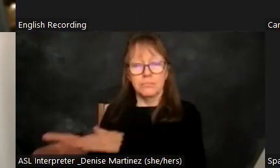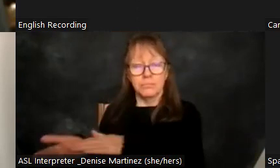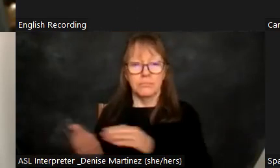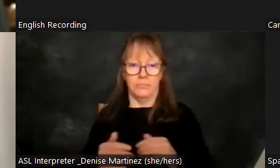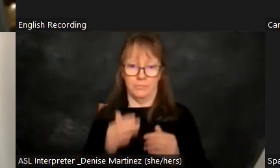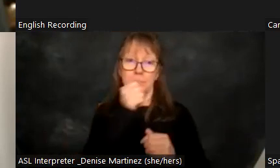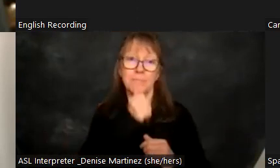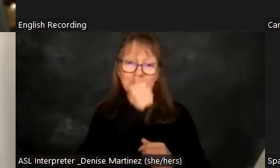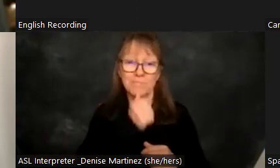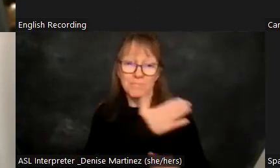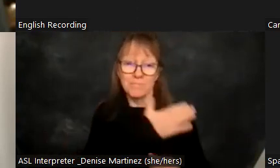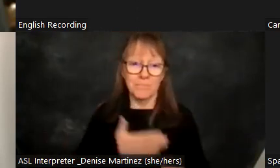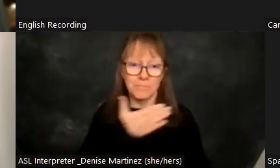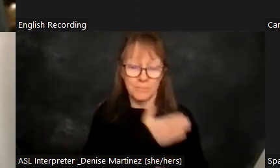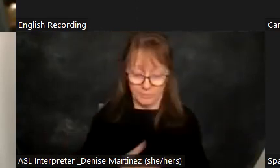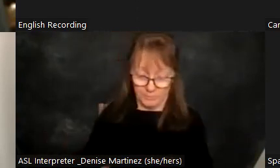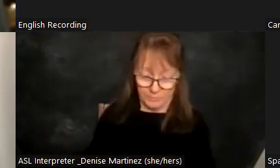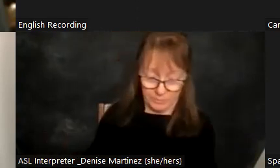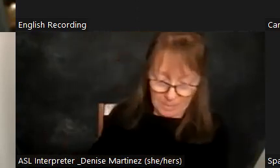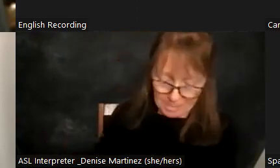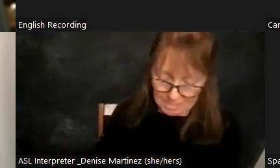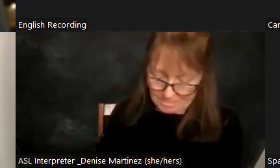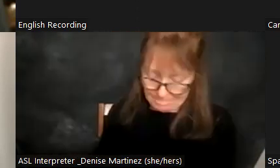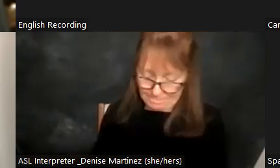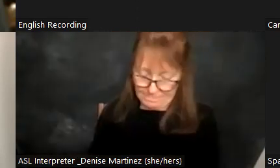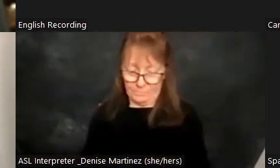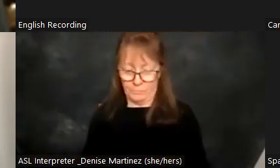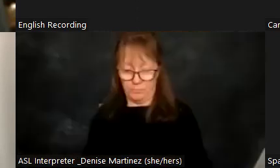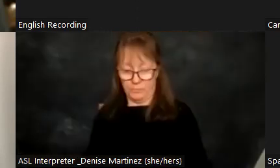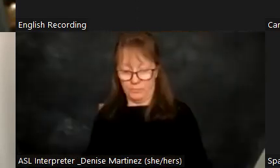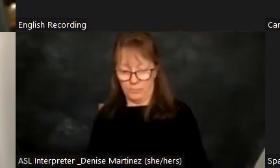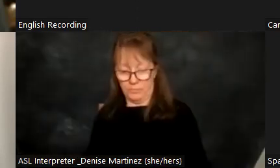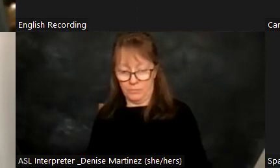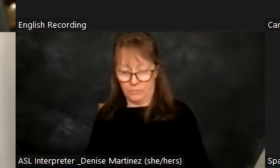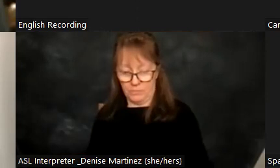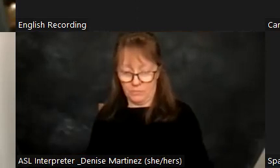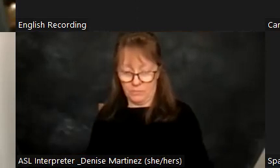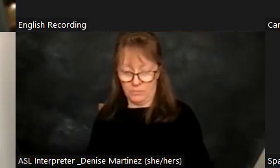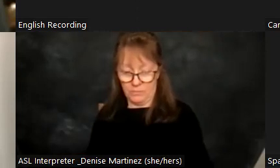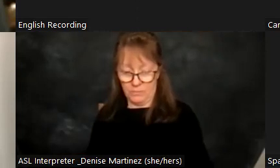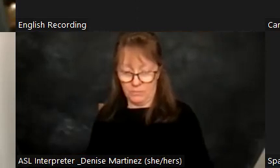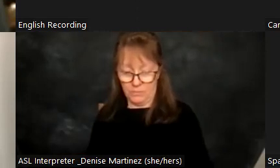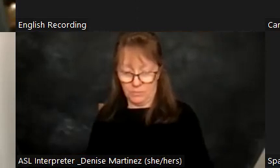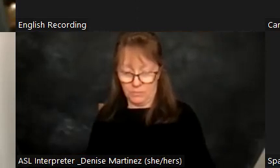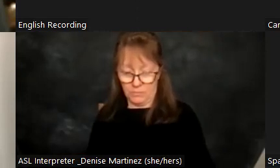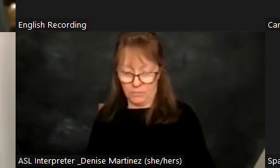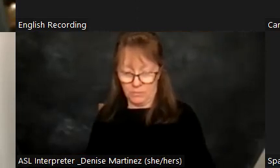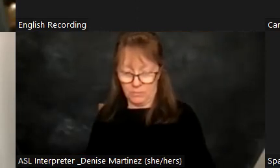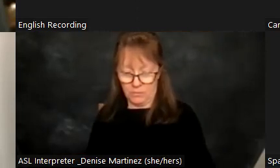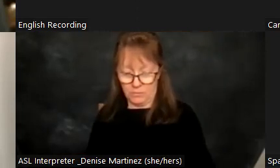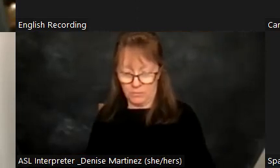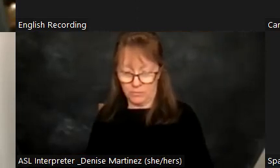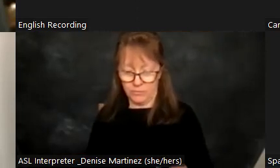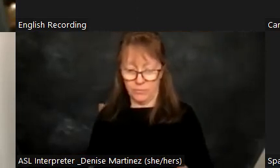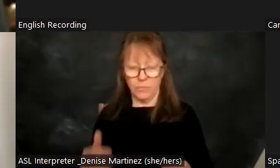And please go ahead and for audience members, raise your hand if you wish to comment. Tant